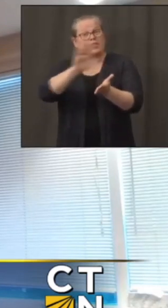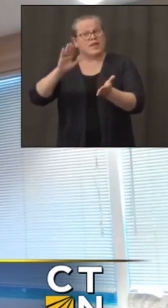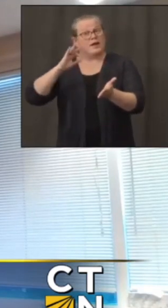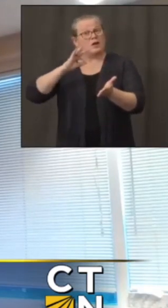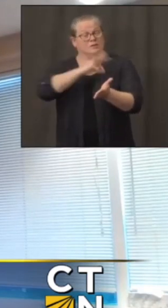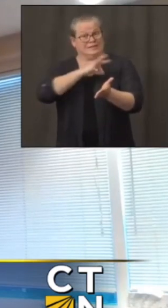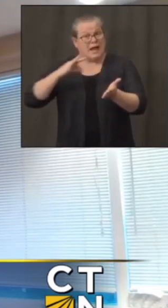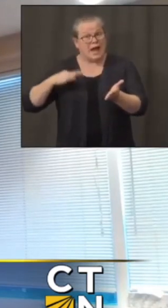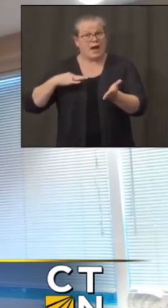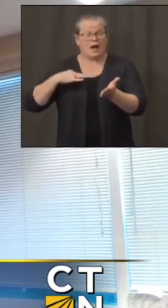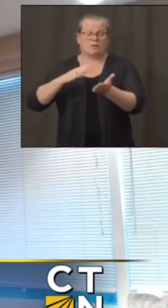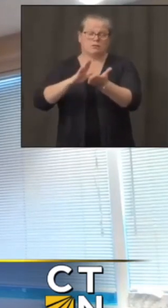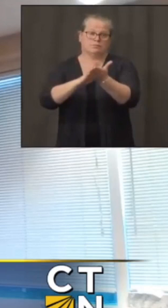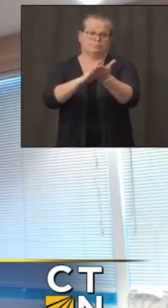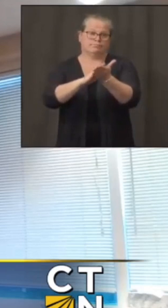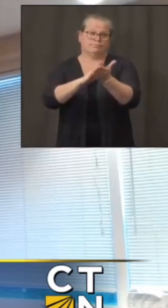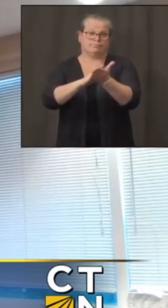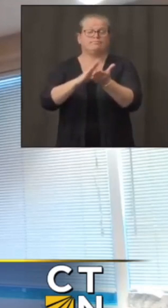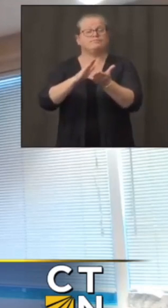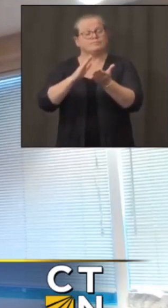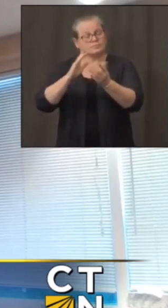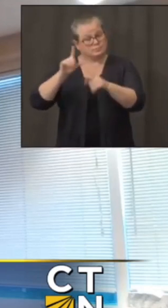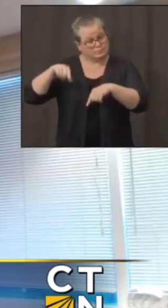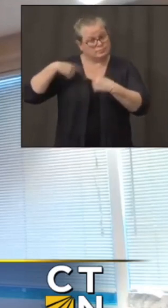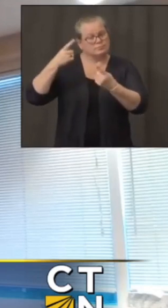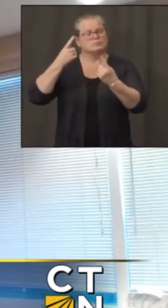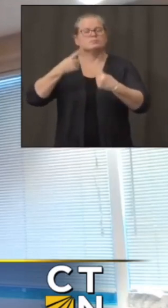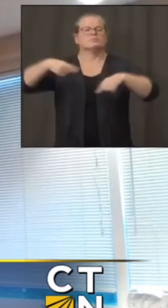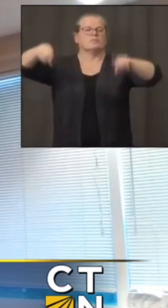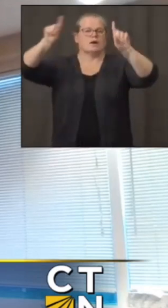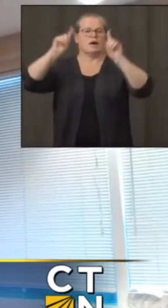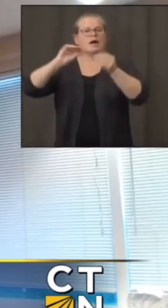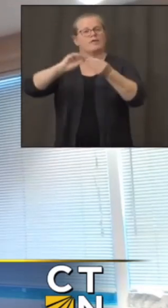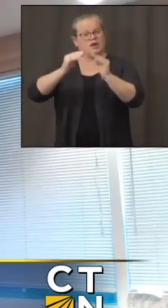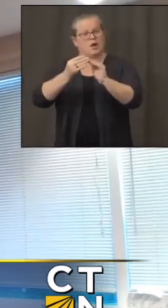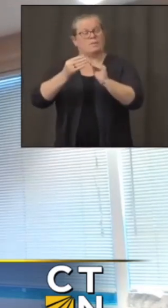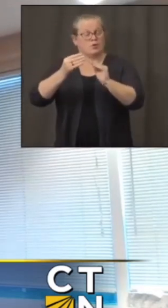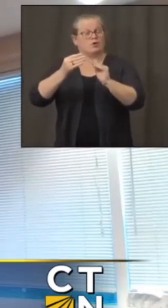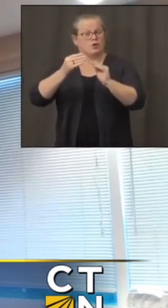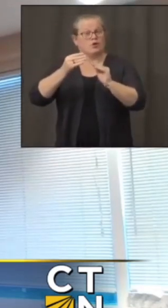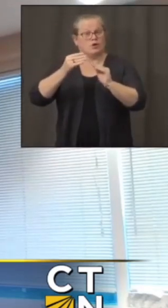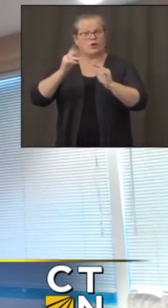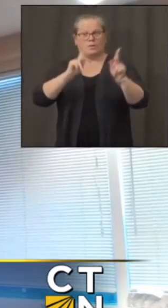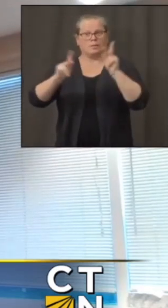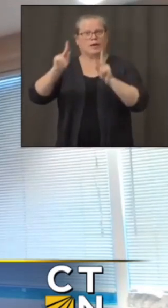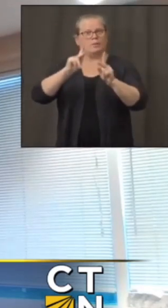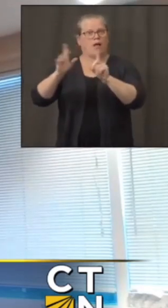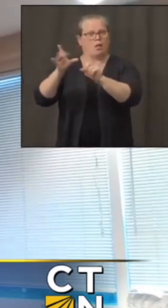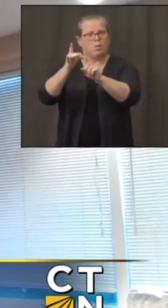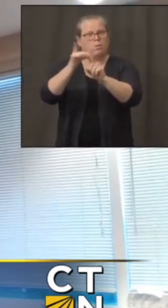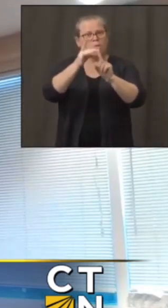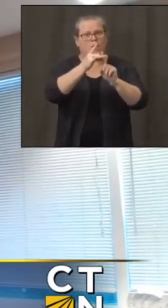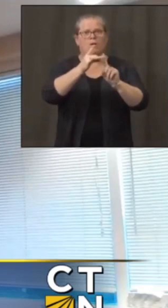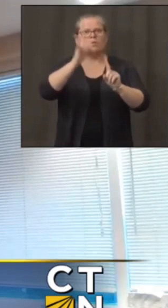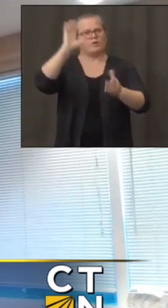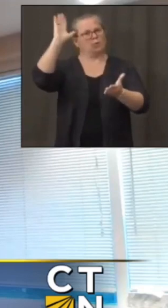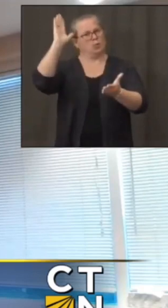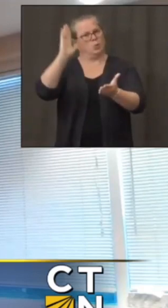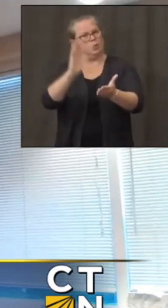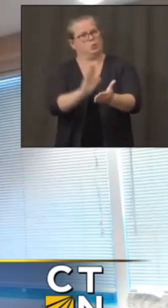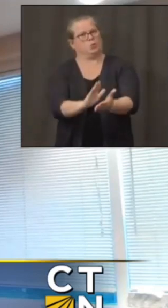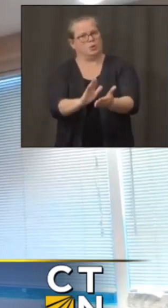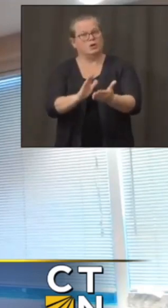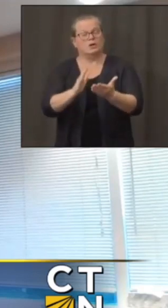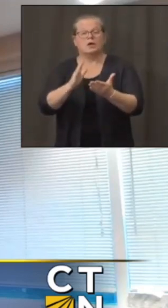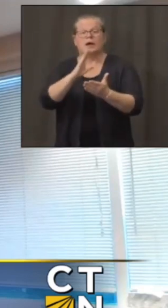we've been very successful in bringing down the number of COVID cases in our nursing facilities, and the governor's executive